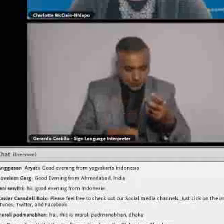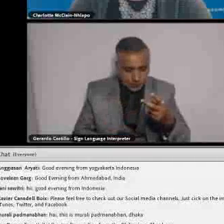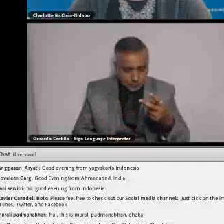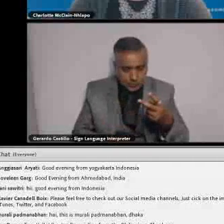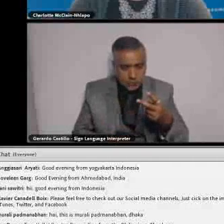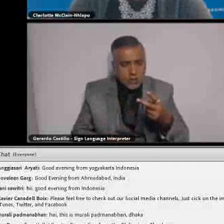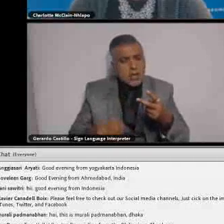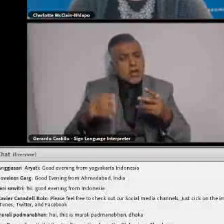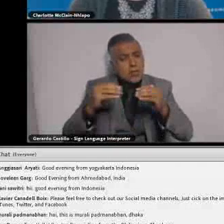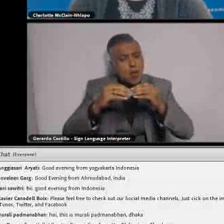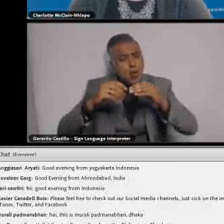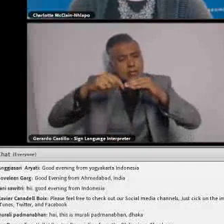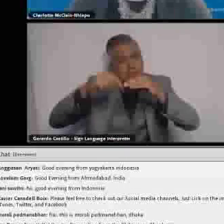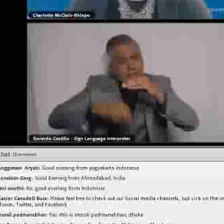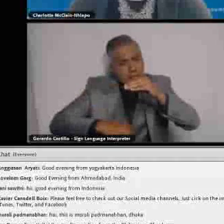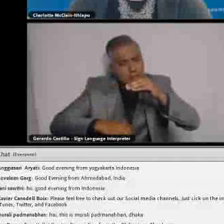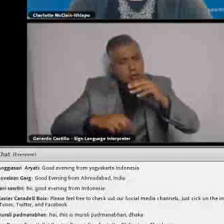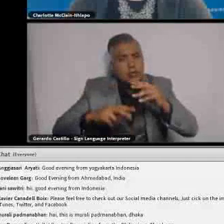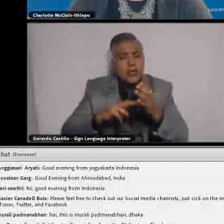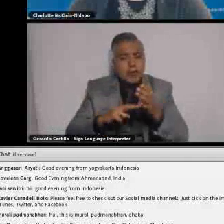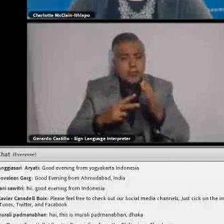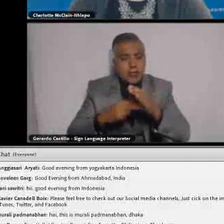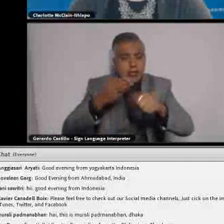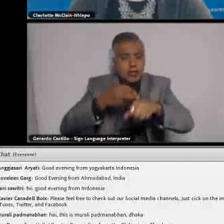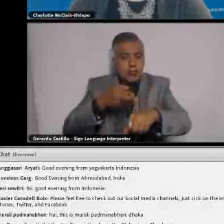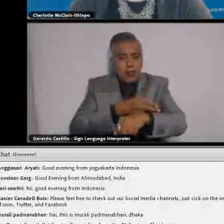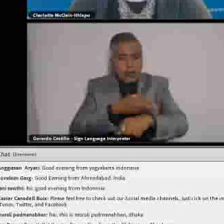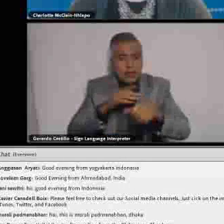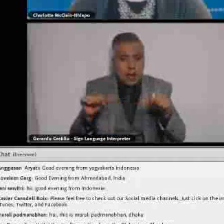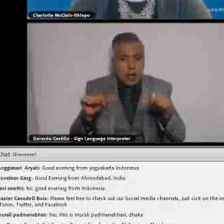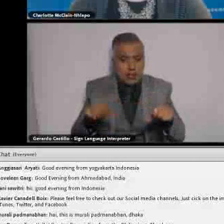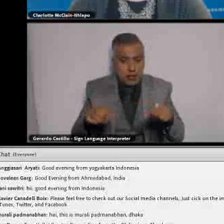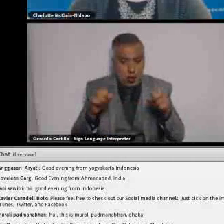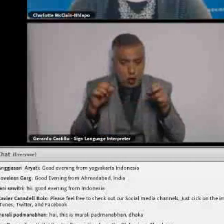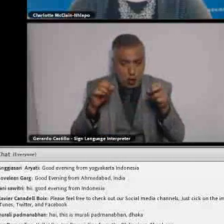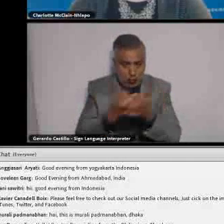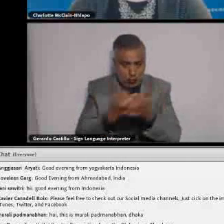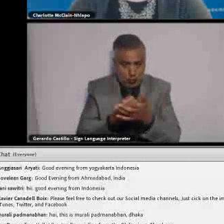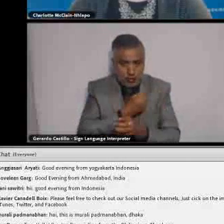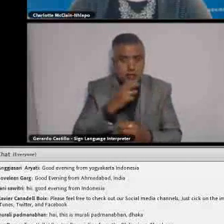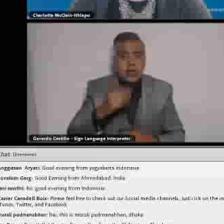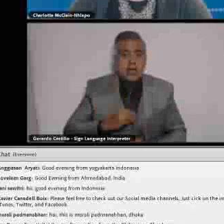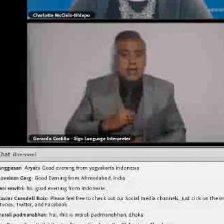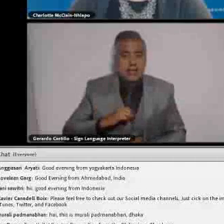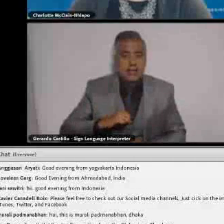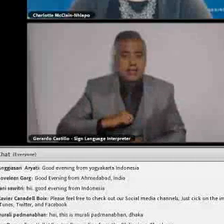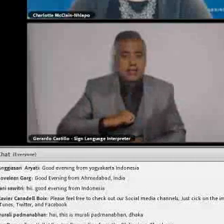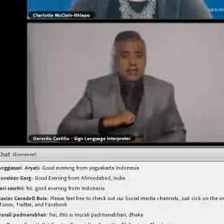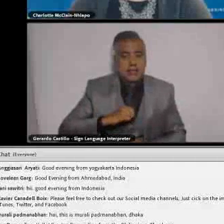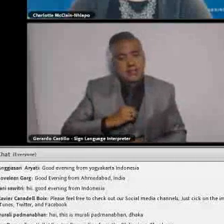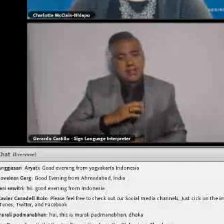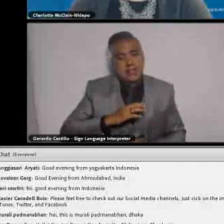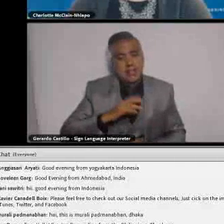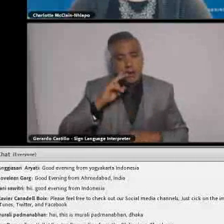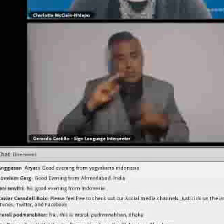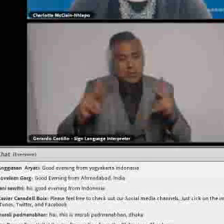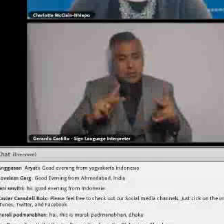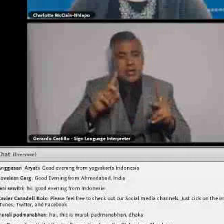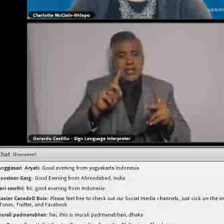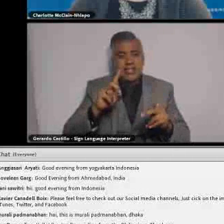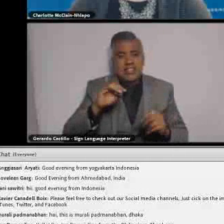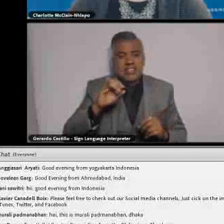a bit deeper, we're looking at improving the ability, opportunity, and dignity of people disadvantaged based on